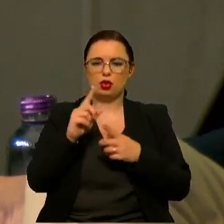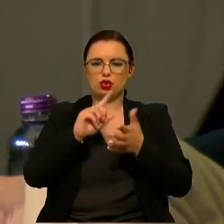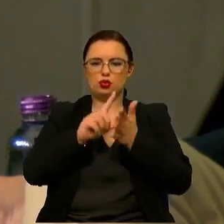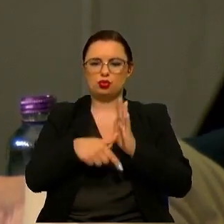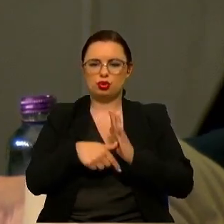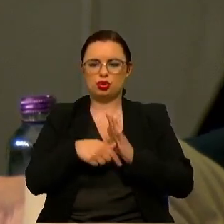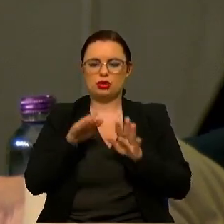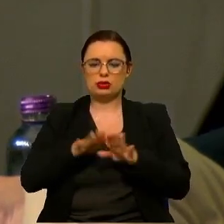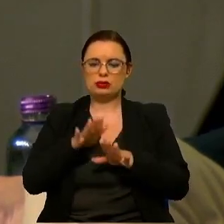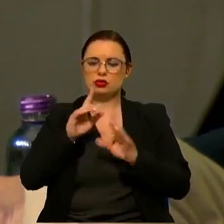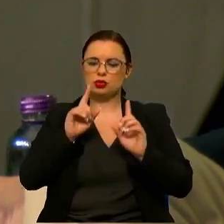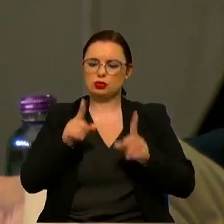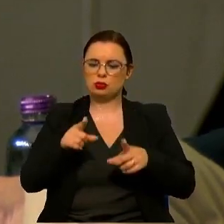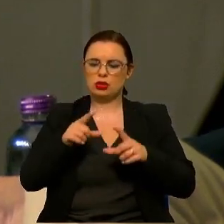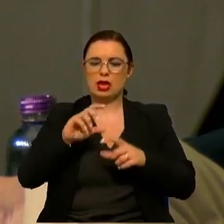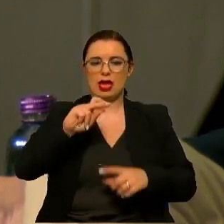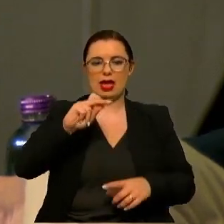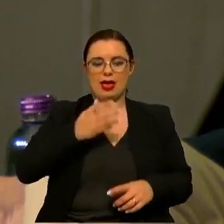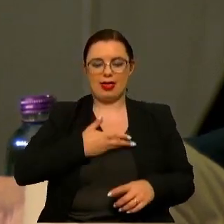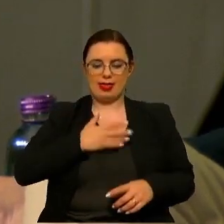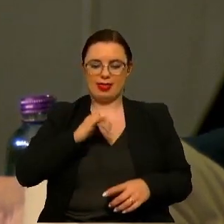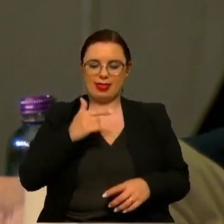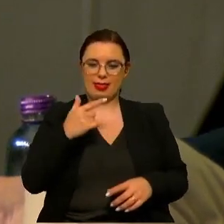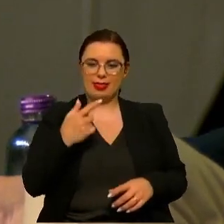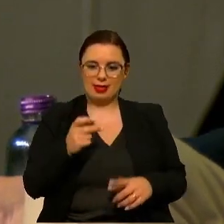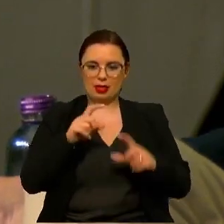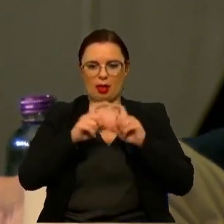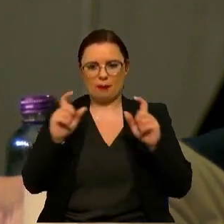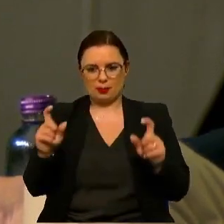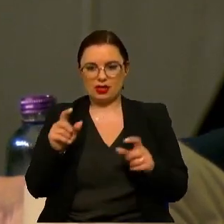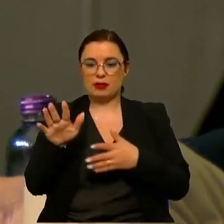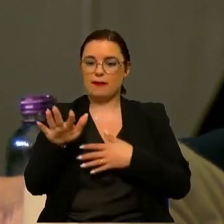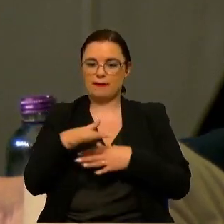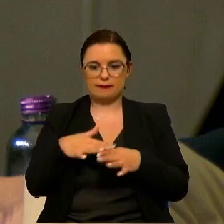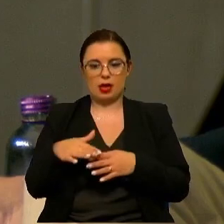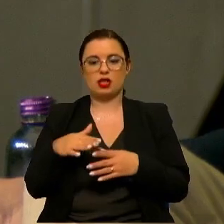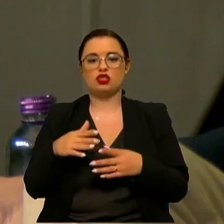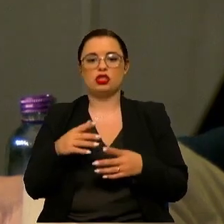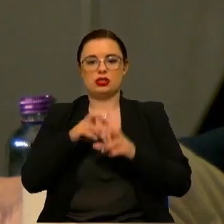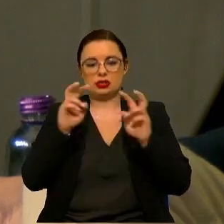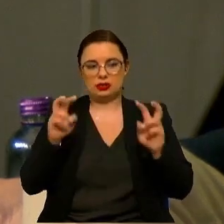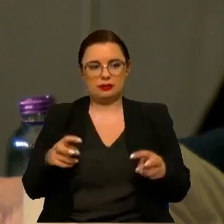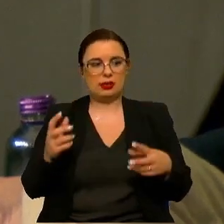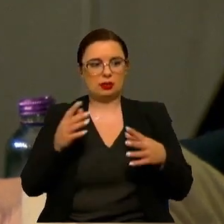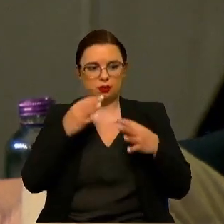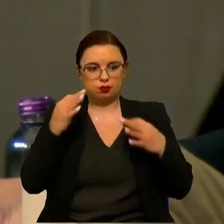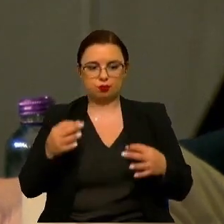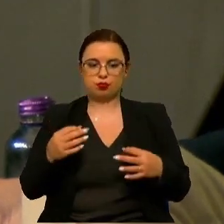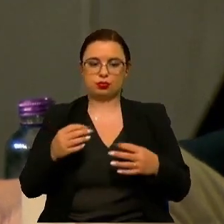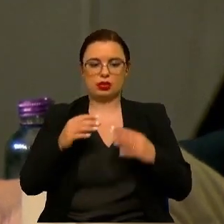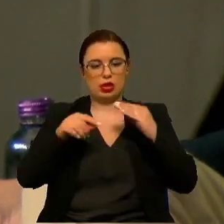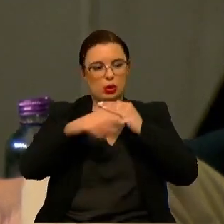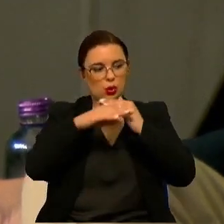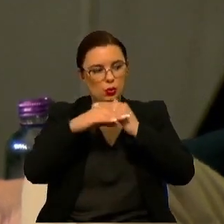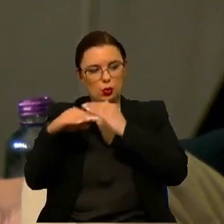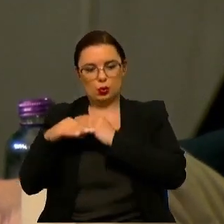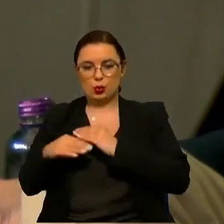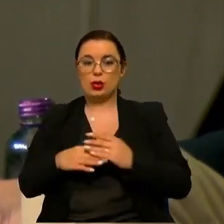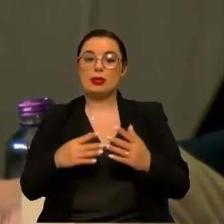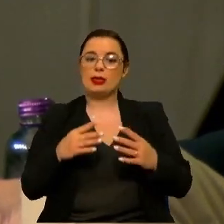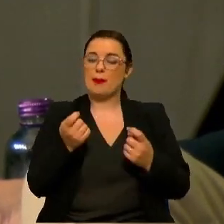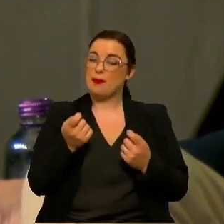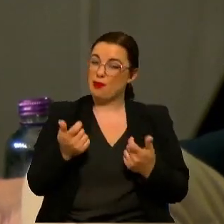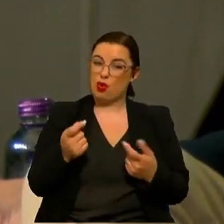us a startup, Portuguese startup, working on these two projects, working